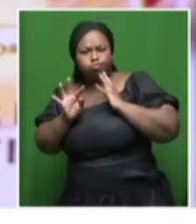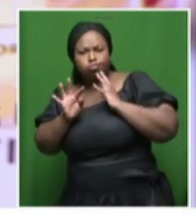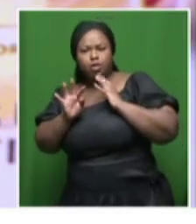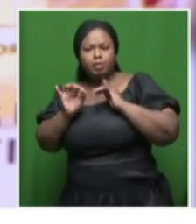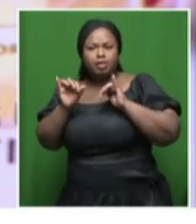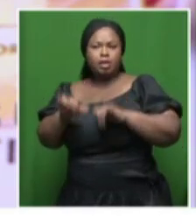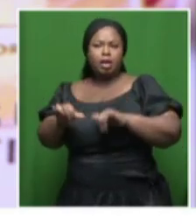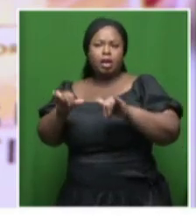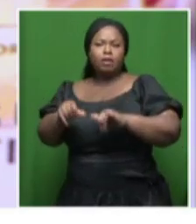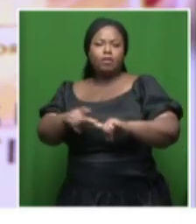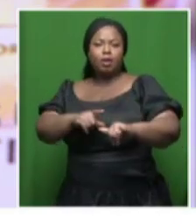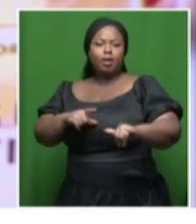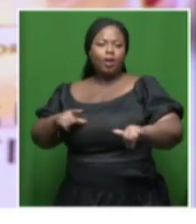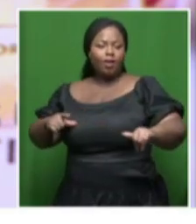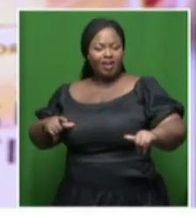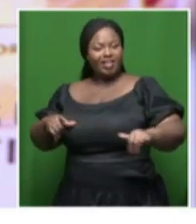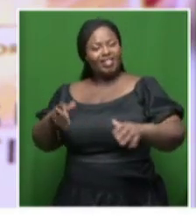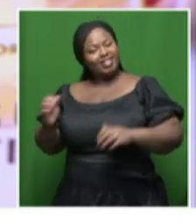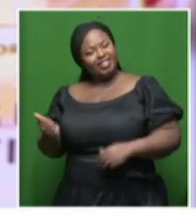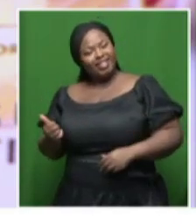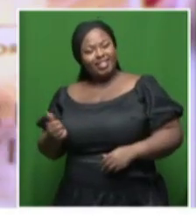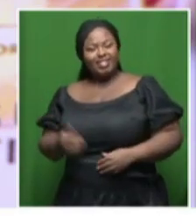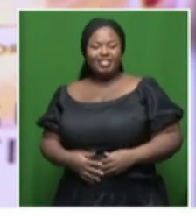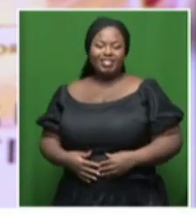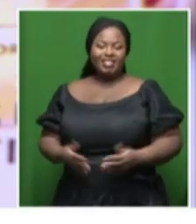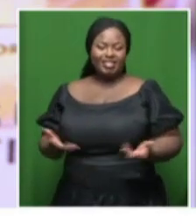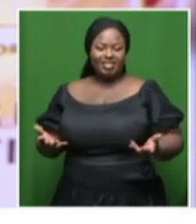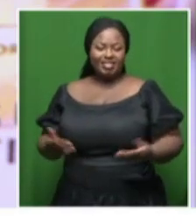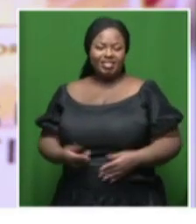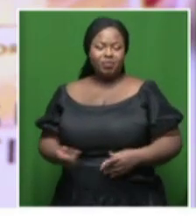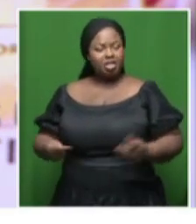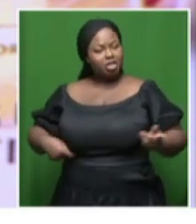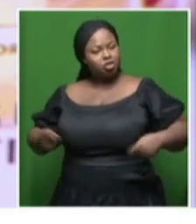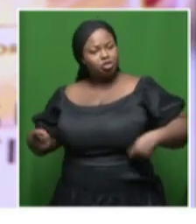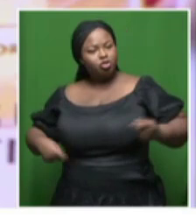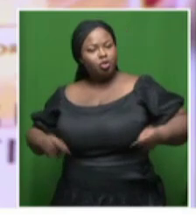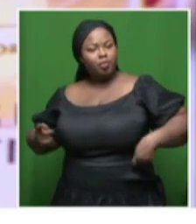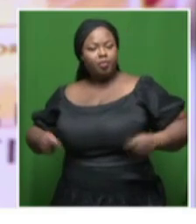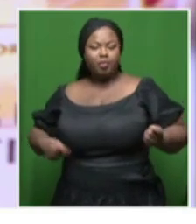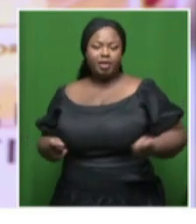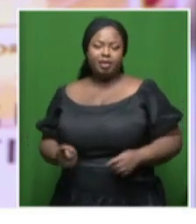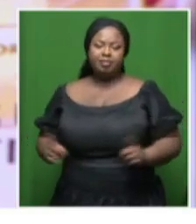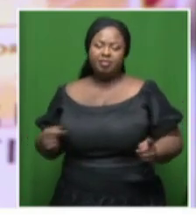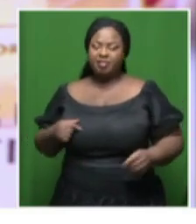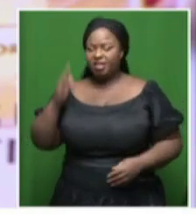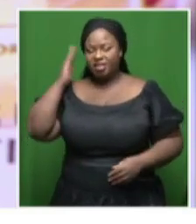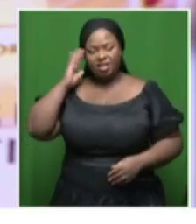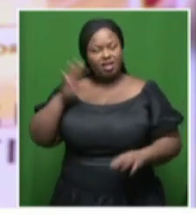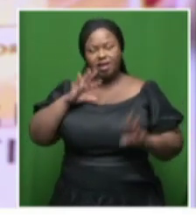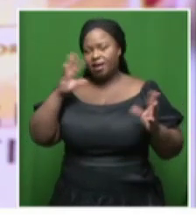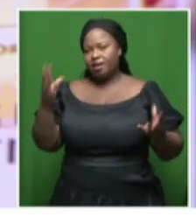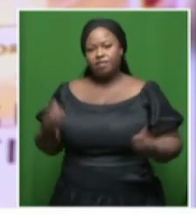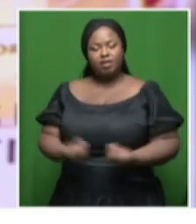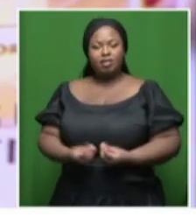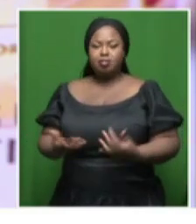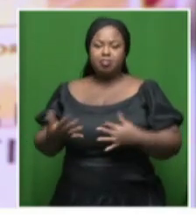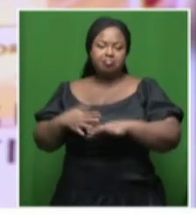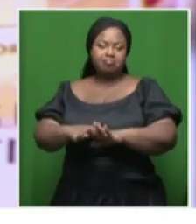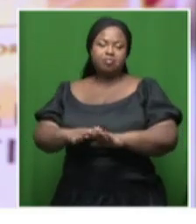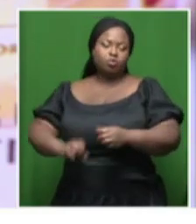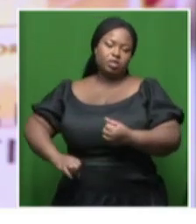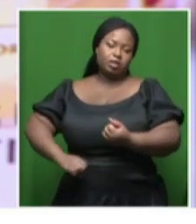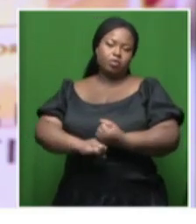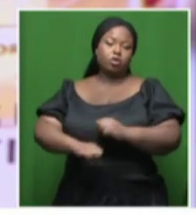longer. So if we can get them to stay longer, I think we can shop. But I think everything together, supporting